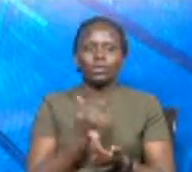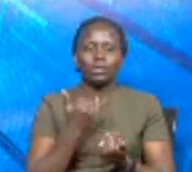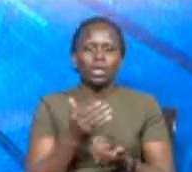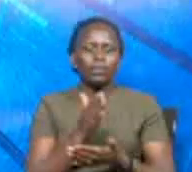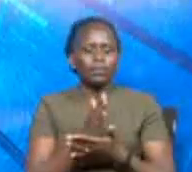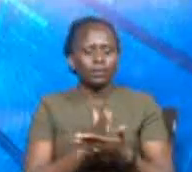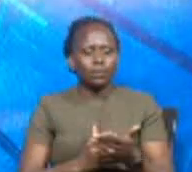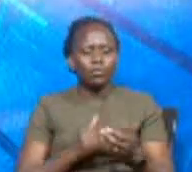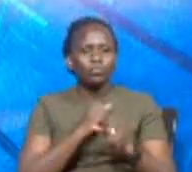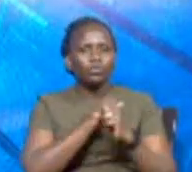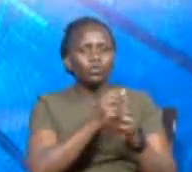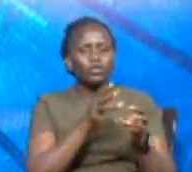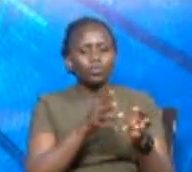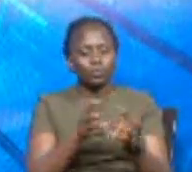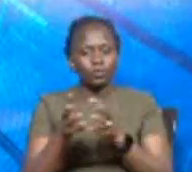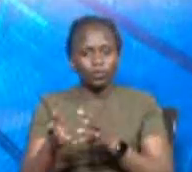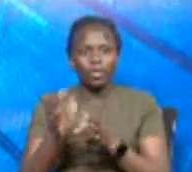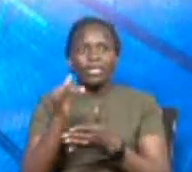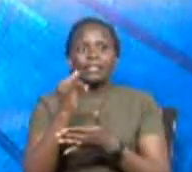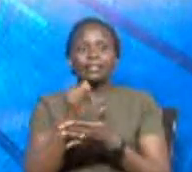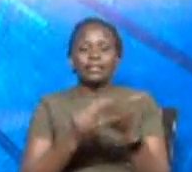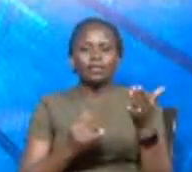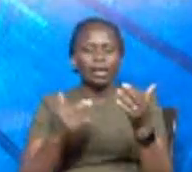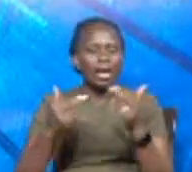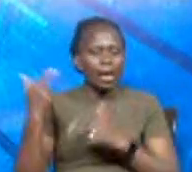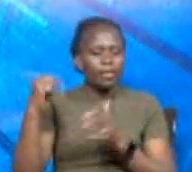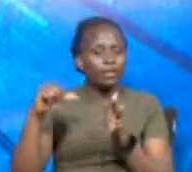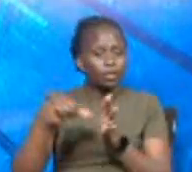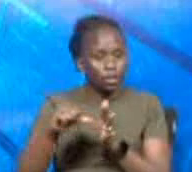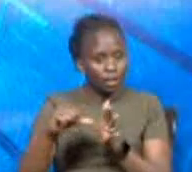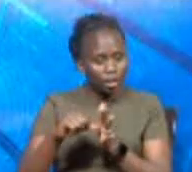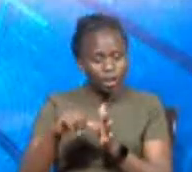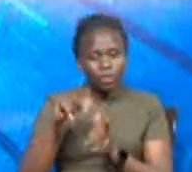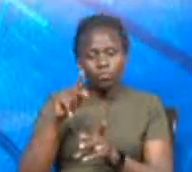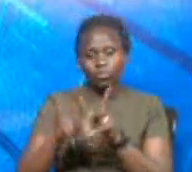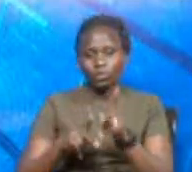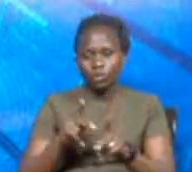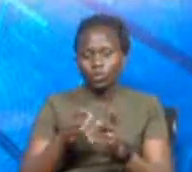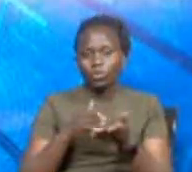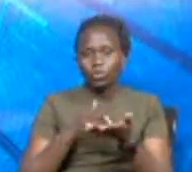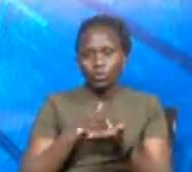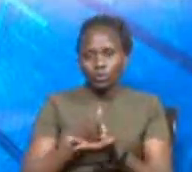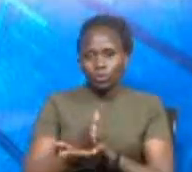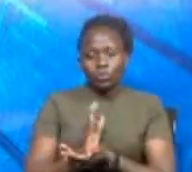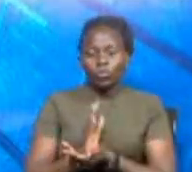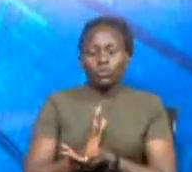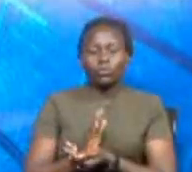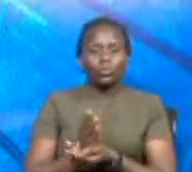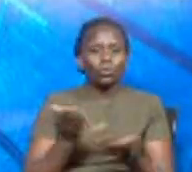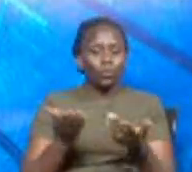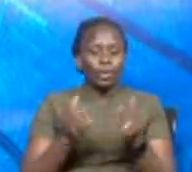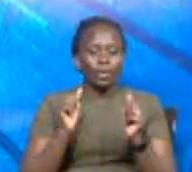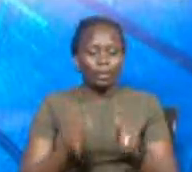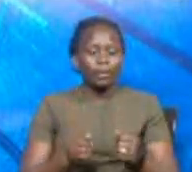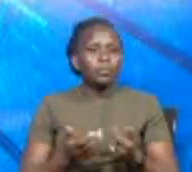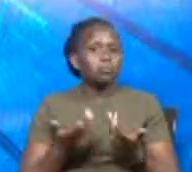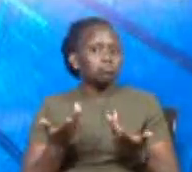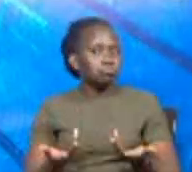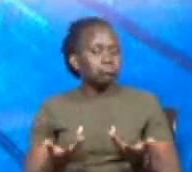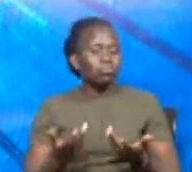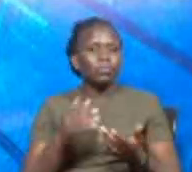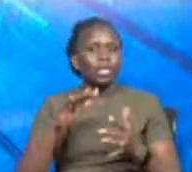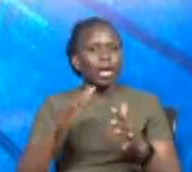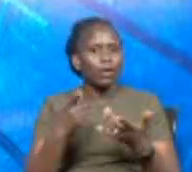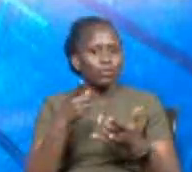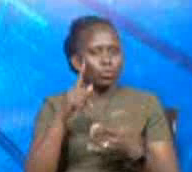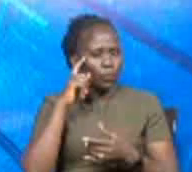preventive measures against HIV among high-risk populations seems to be low, like you've highlighted. How do you think this can be